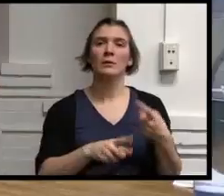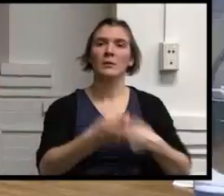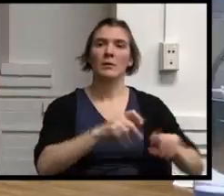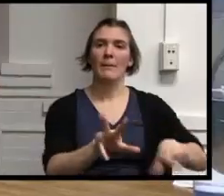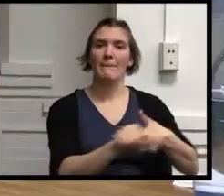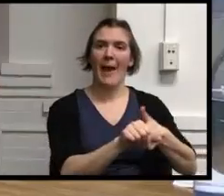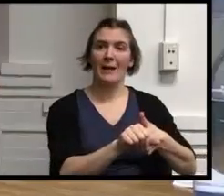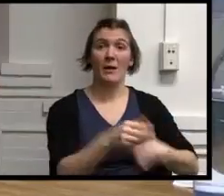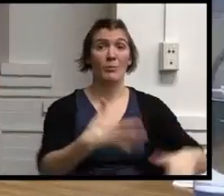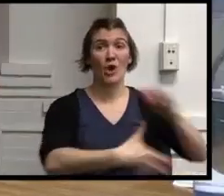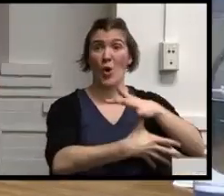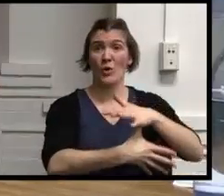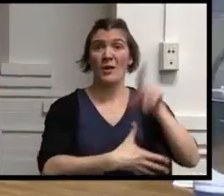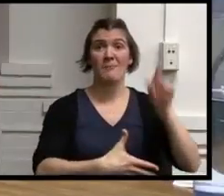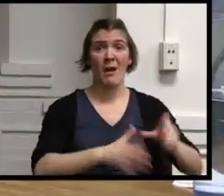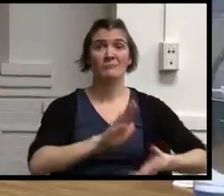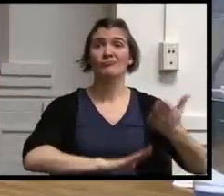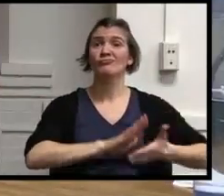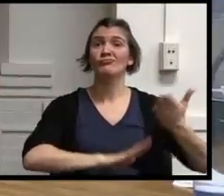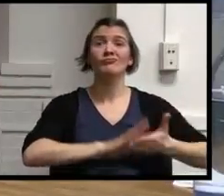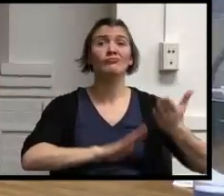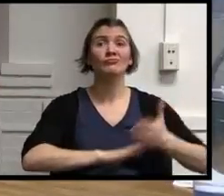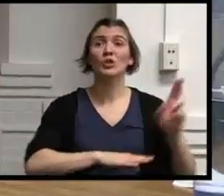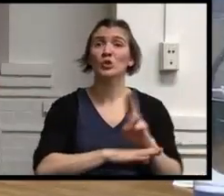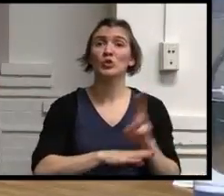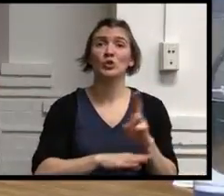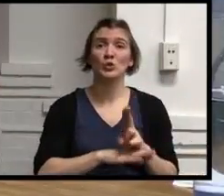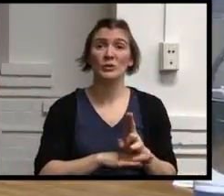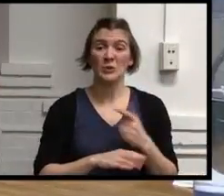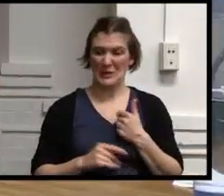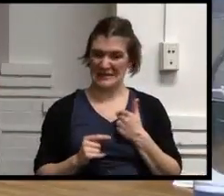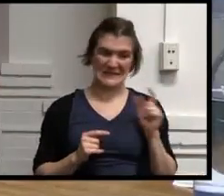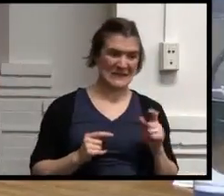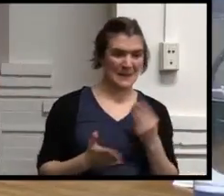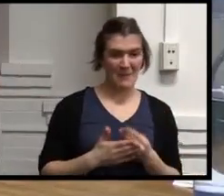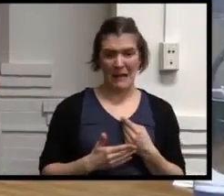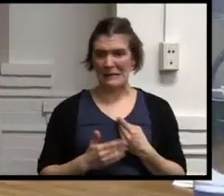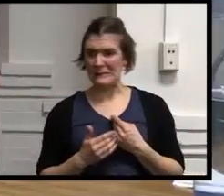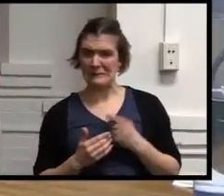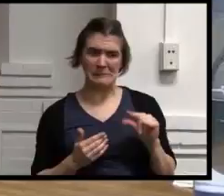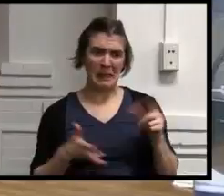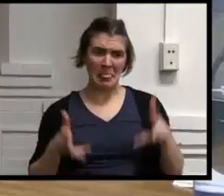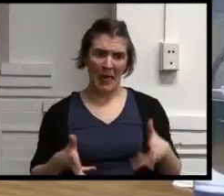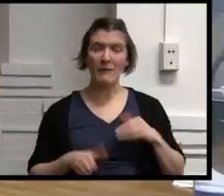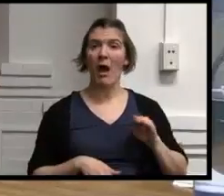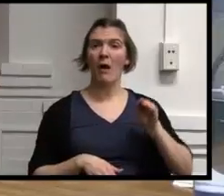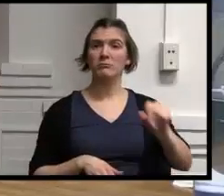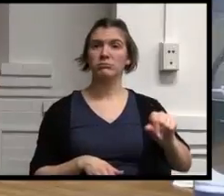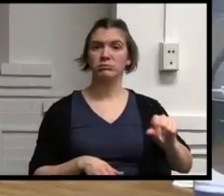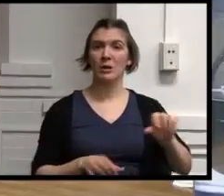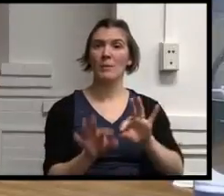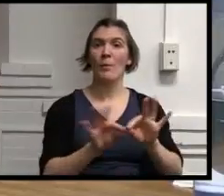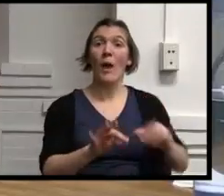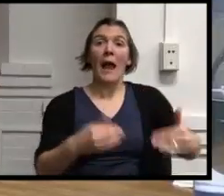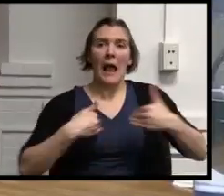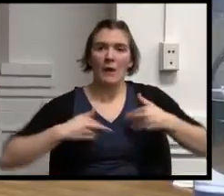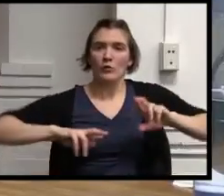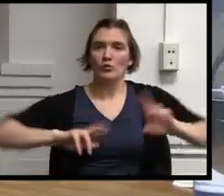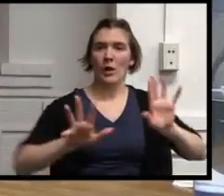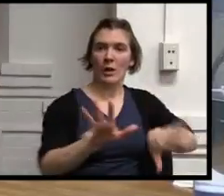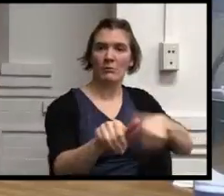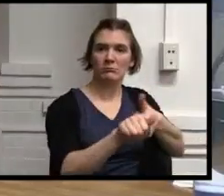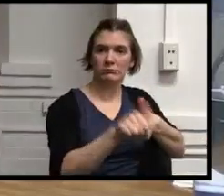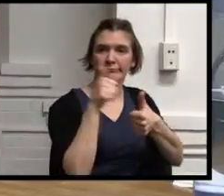top priority, we believe, for the expense from contingency in terms of making sure that the buildings are properly outfitted from the